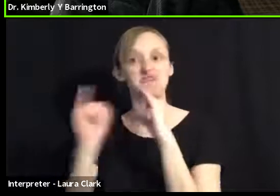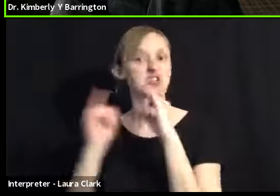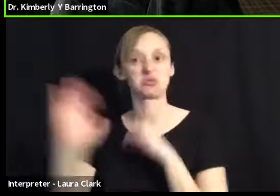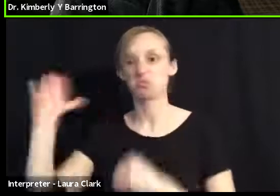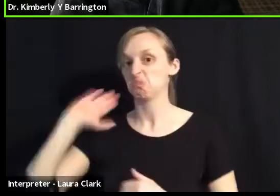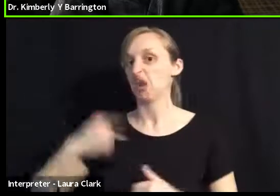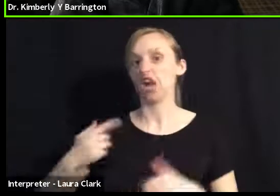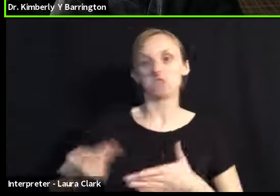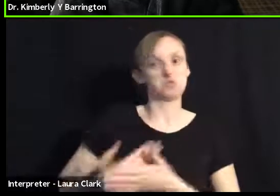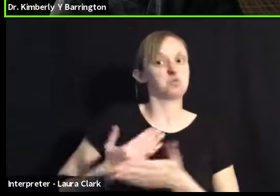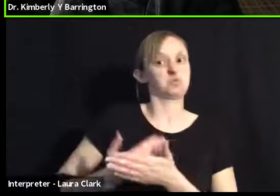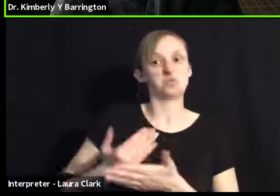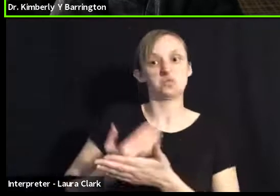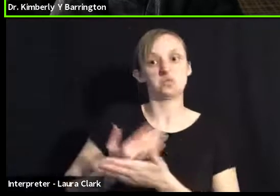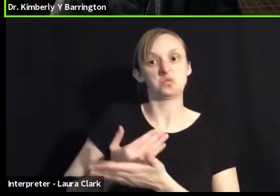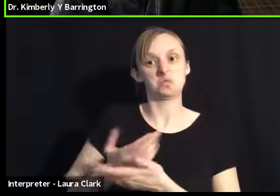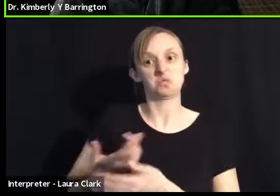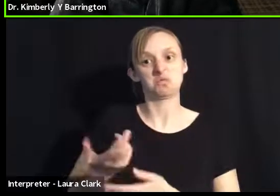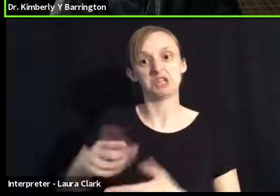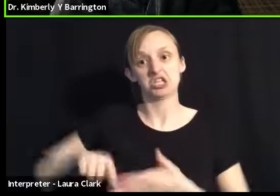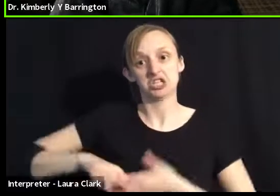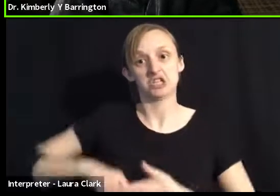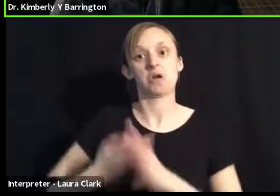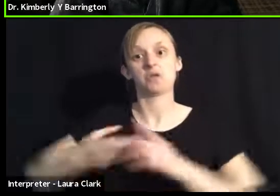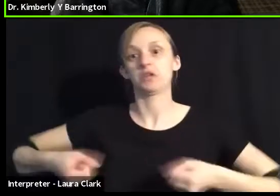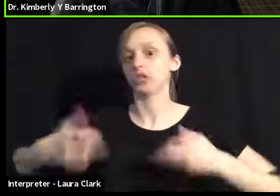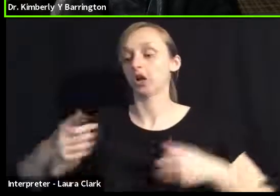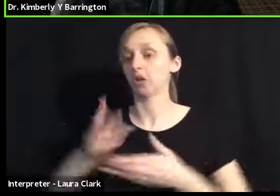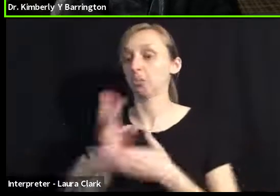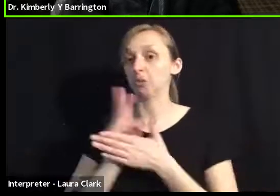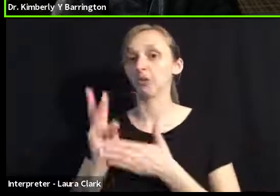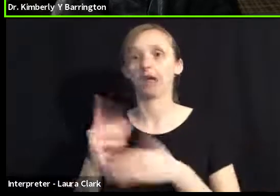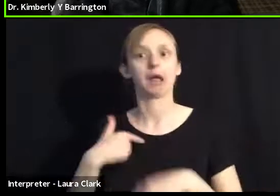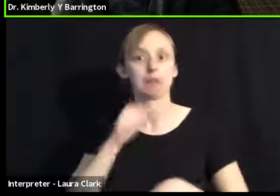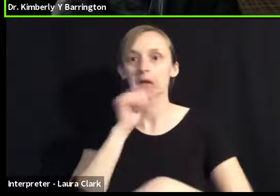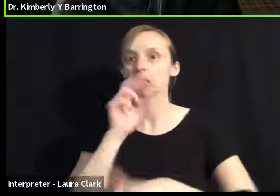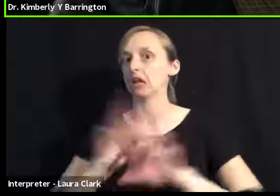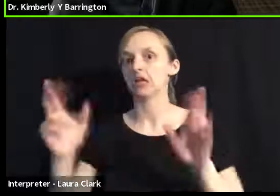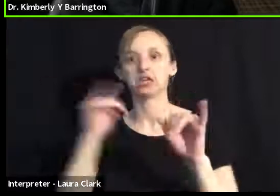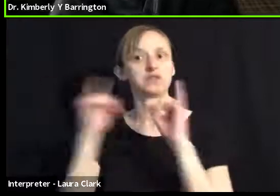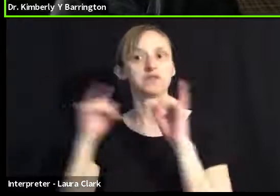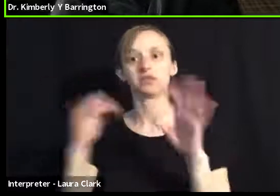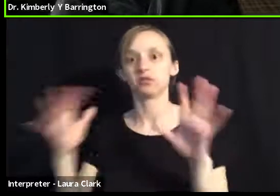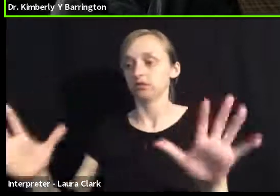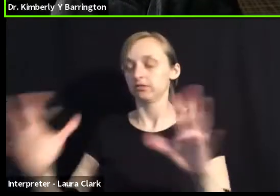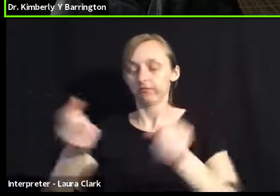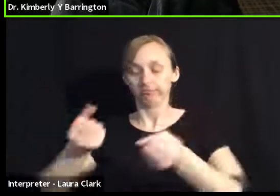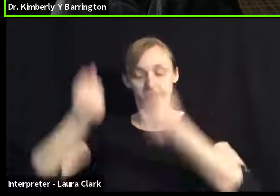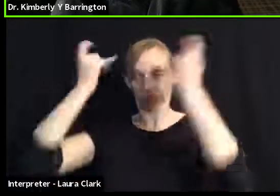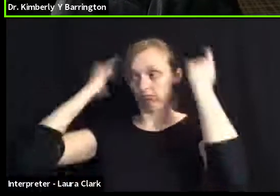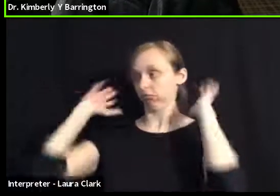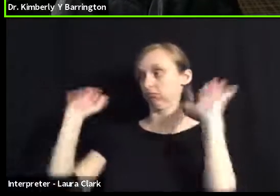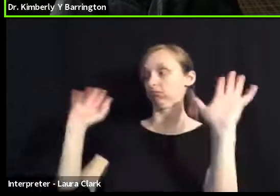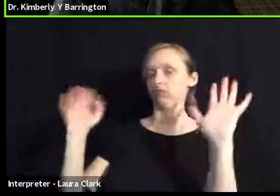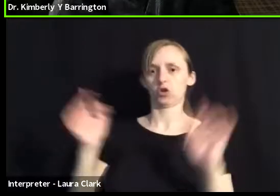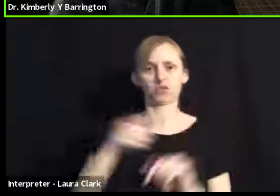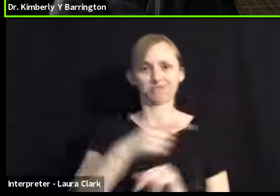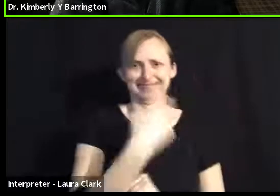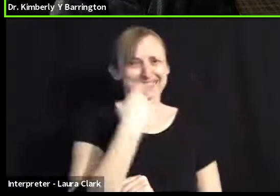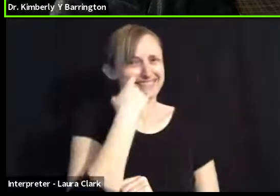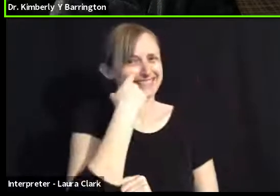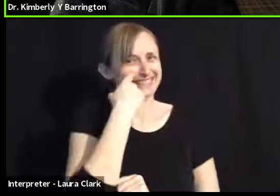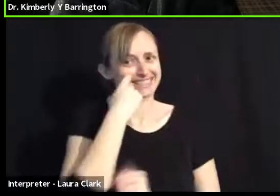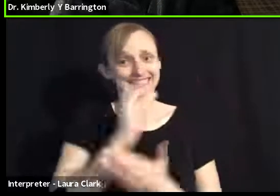So tell me at 6 weeks in how you have the strength and the courage to come on here today.